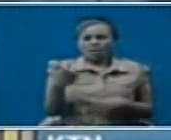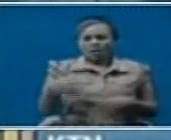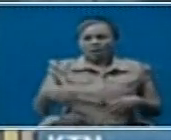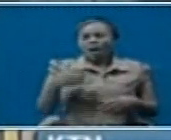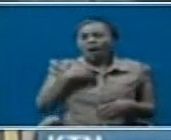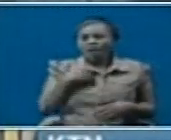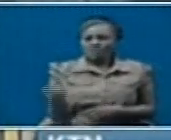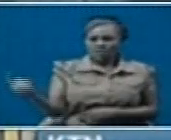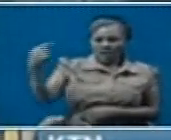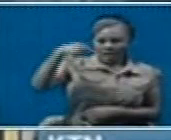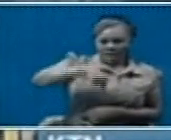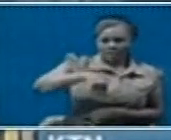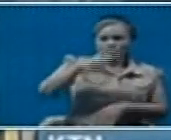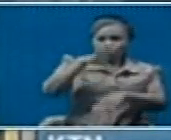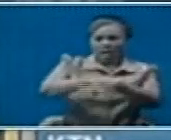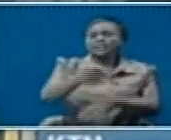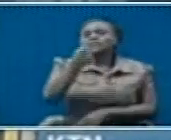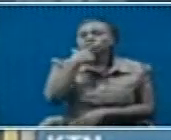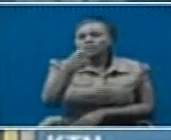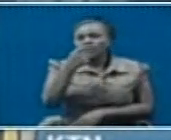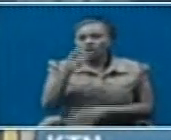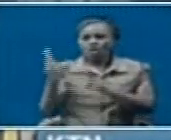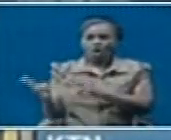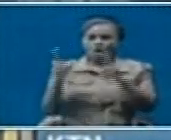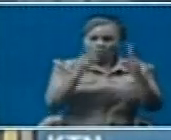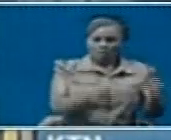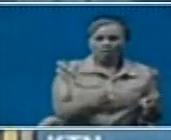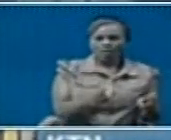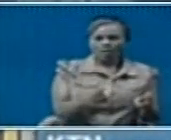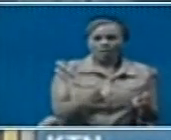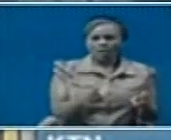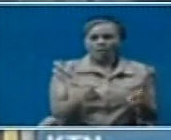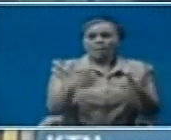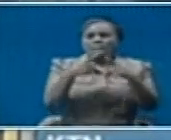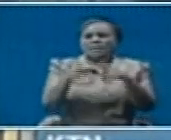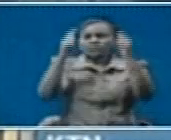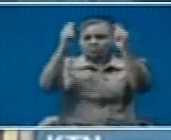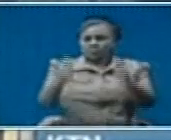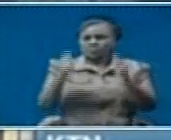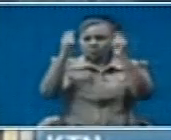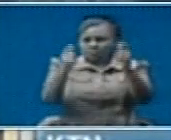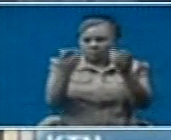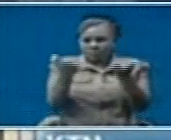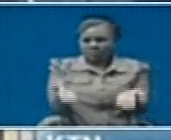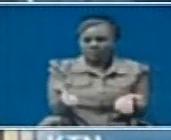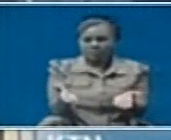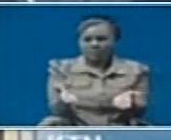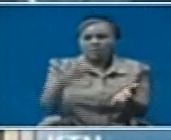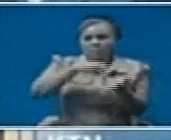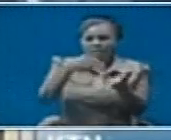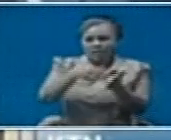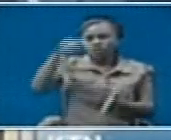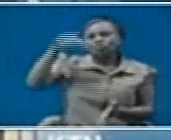Leo tumekuja kwa matibabu yetu na mgomo ndio umefika, kwa hivyo